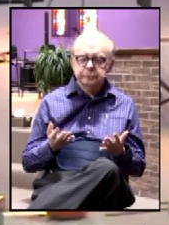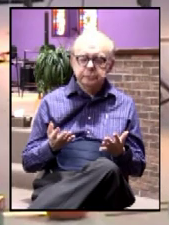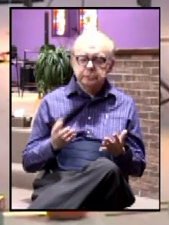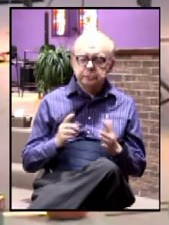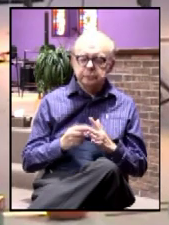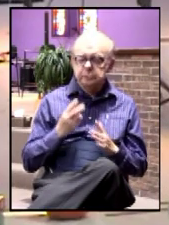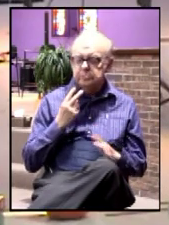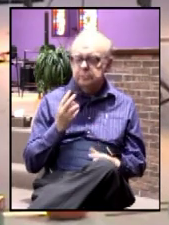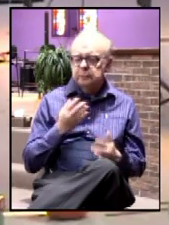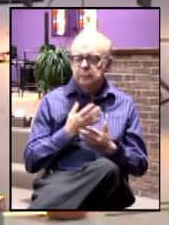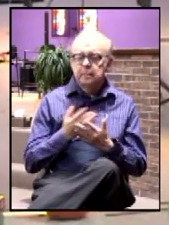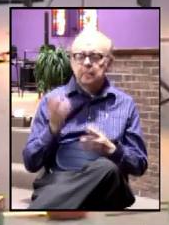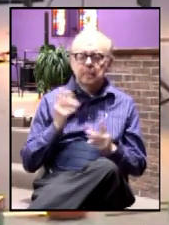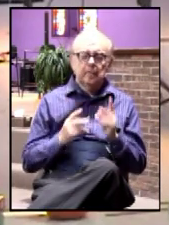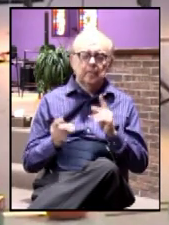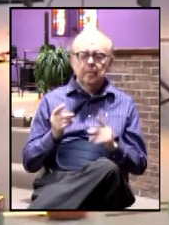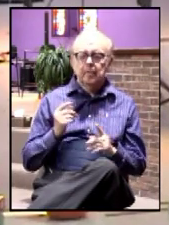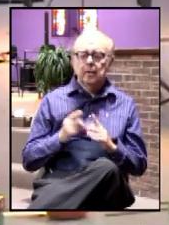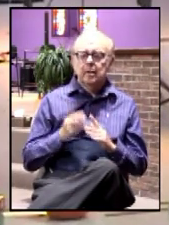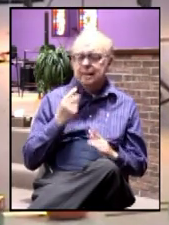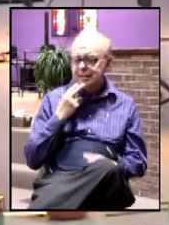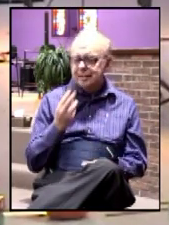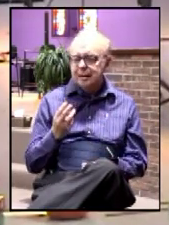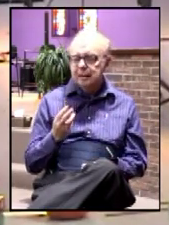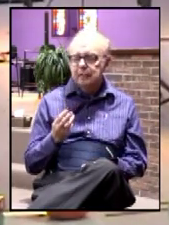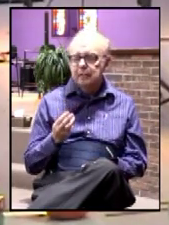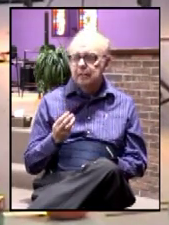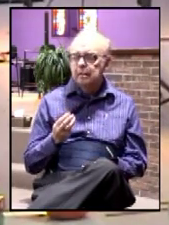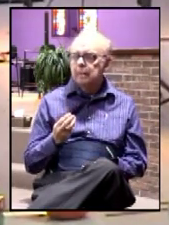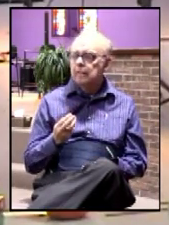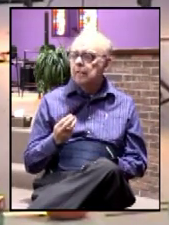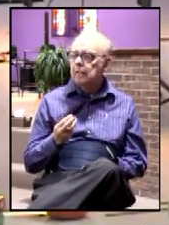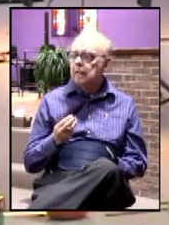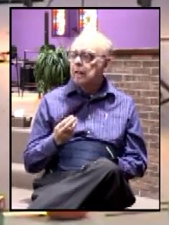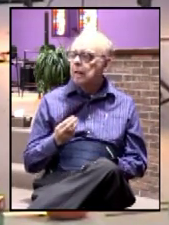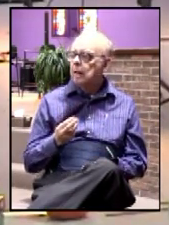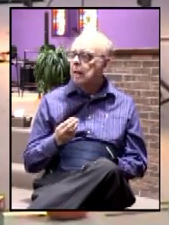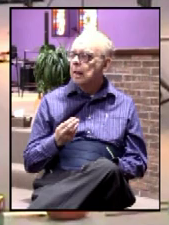you begin to look at these people and you begin to see